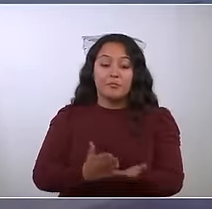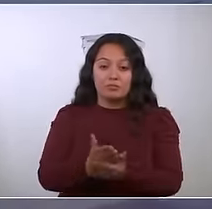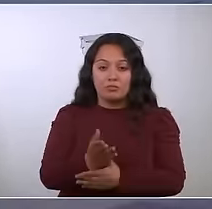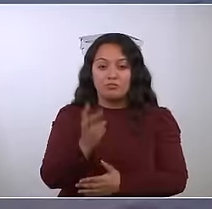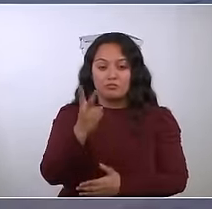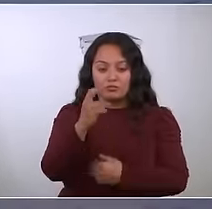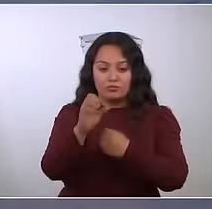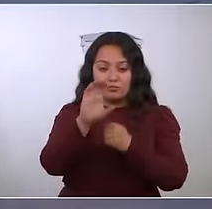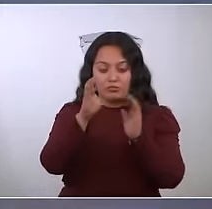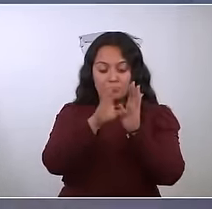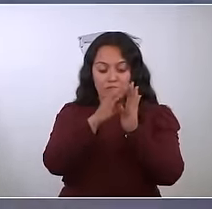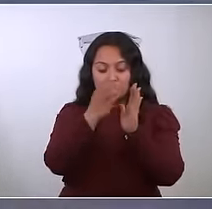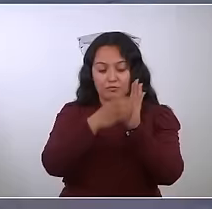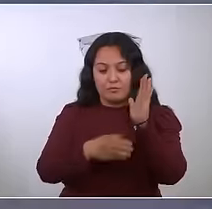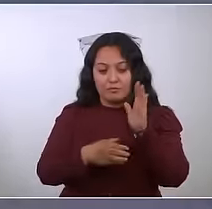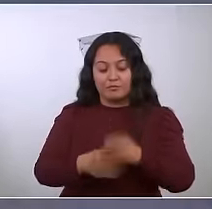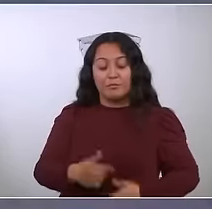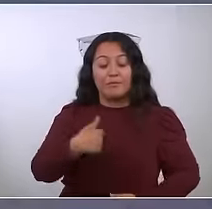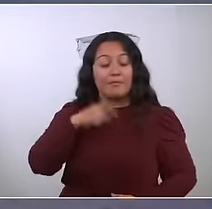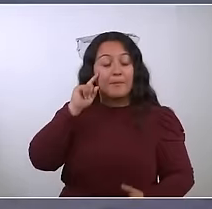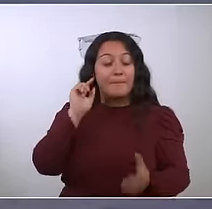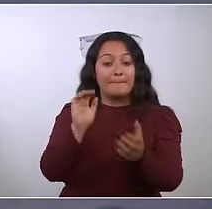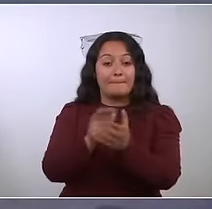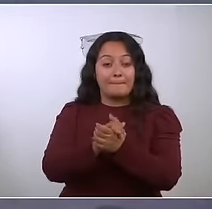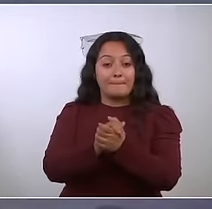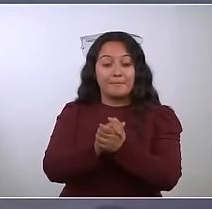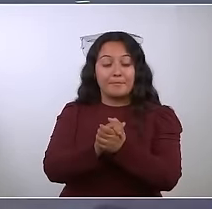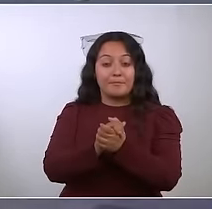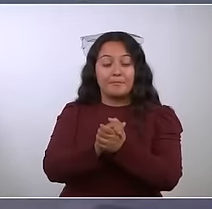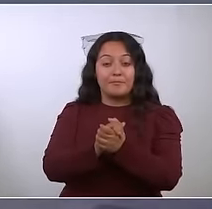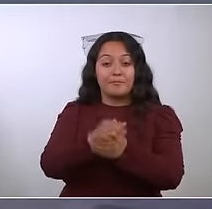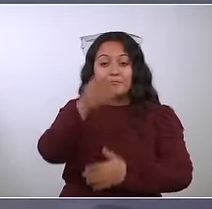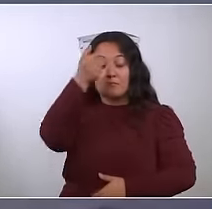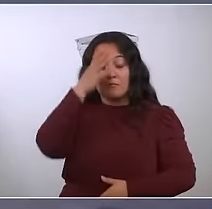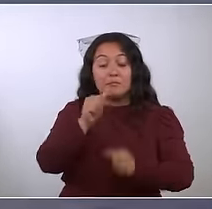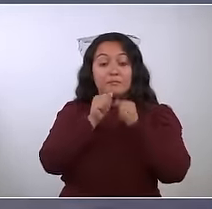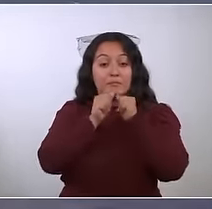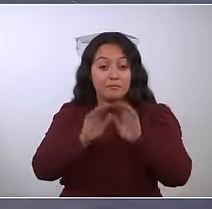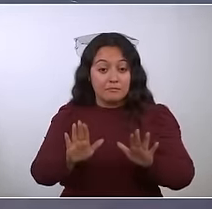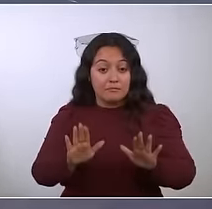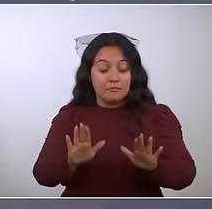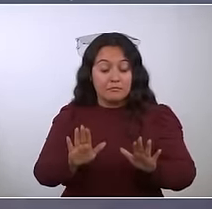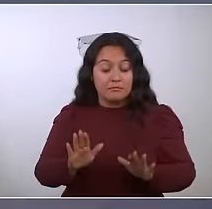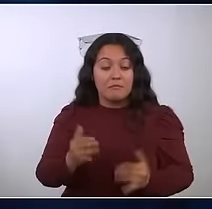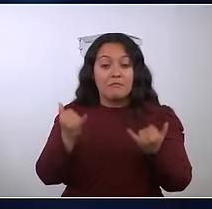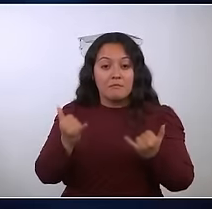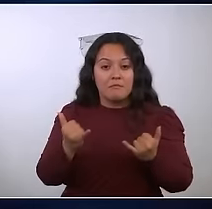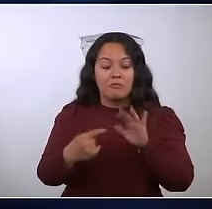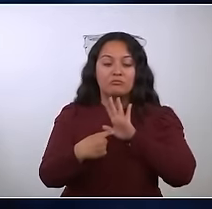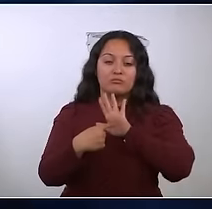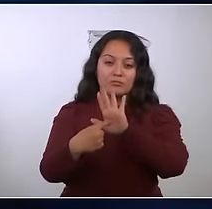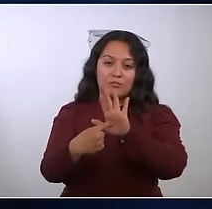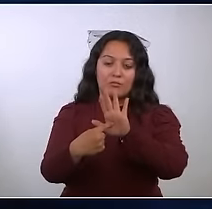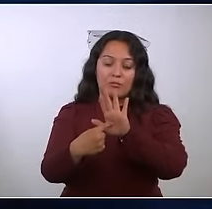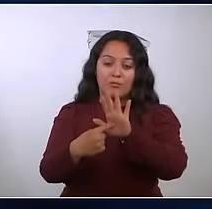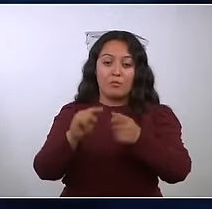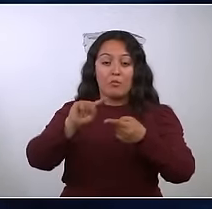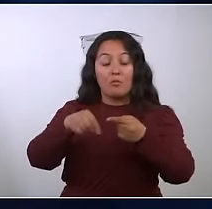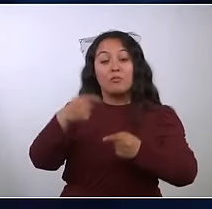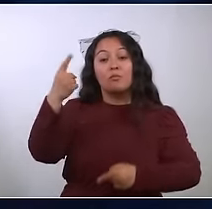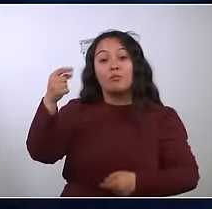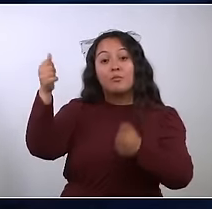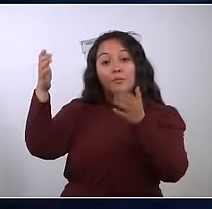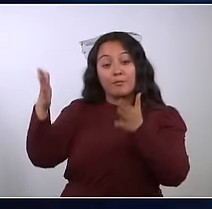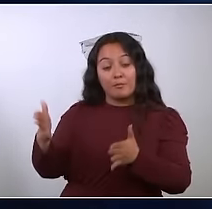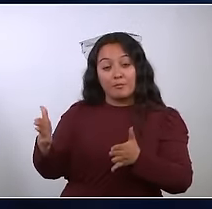But in this scripture, I believe that the fruit is beginning to show. Pero en este versículo empezamos a ver el fruto. When one individual had